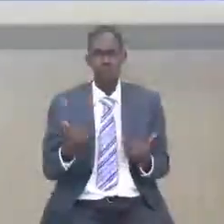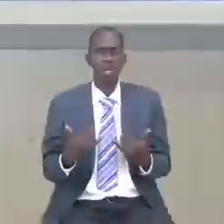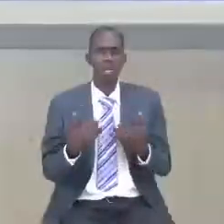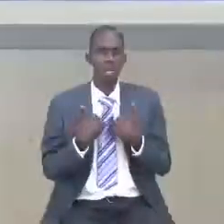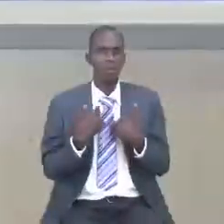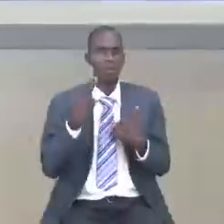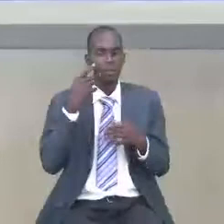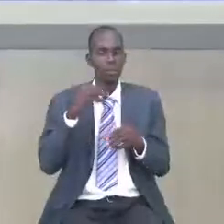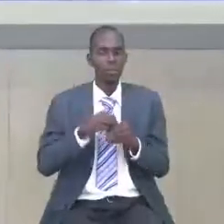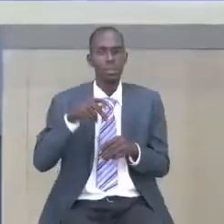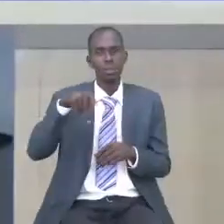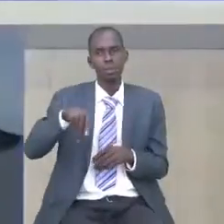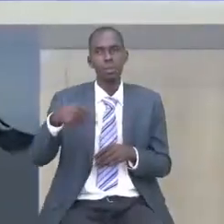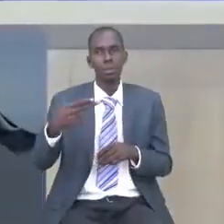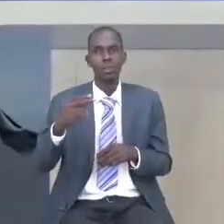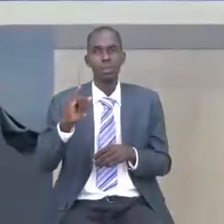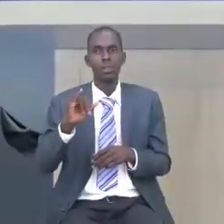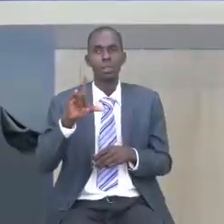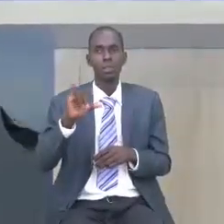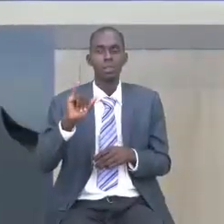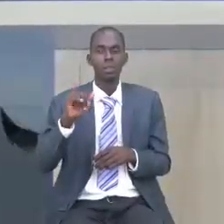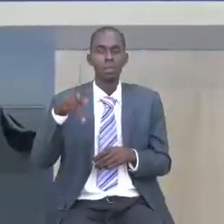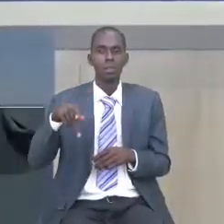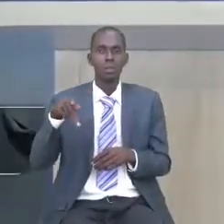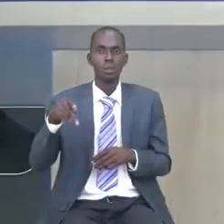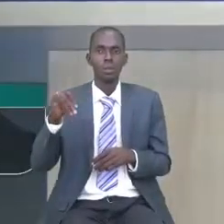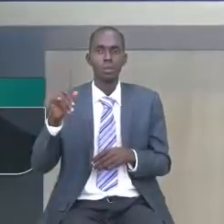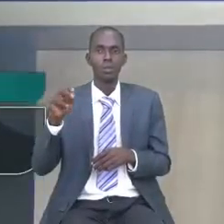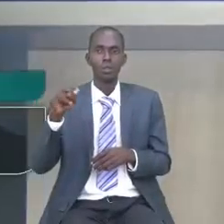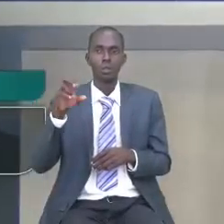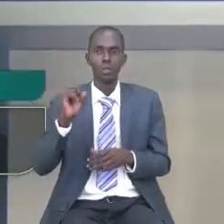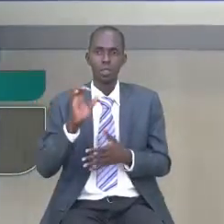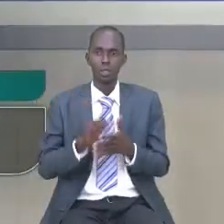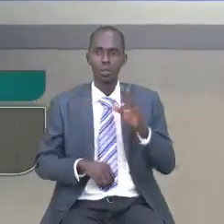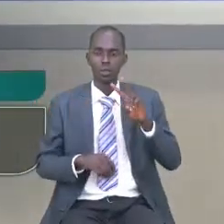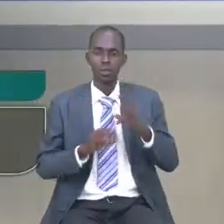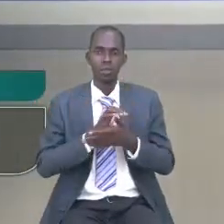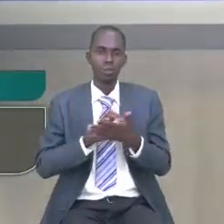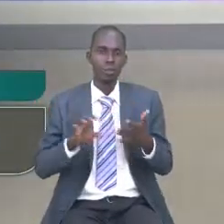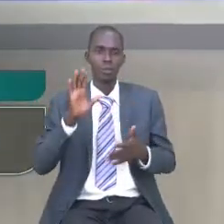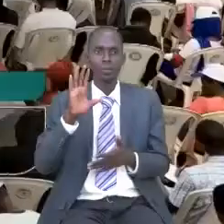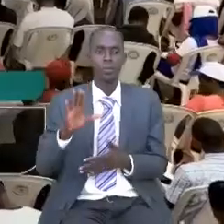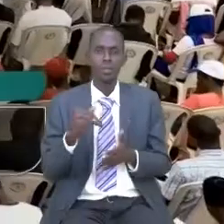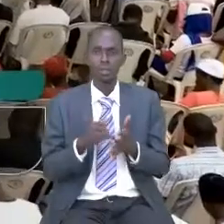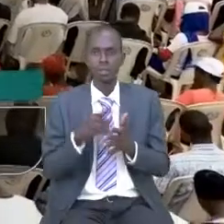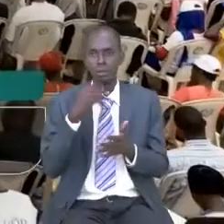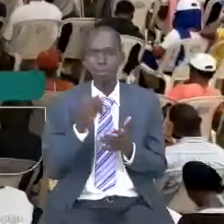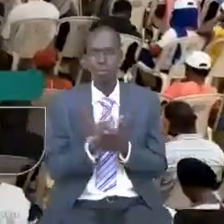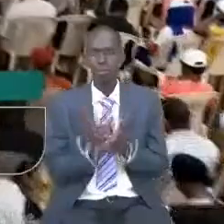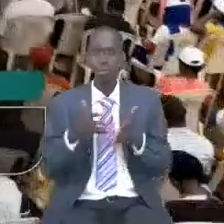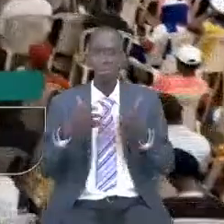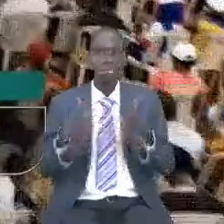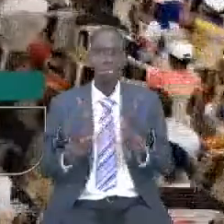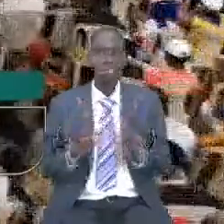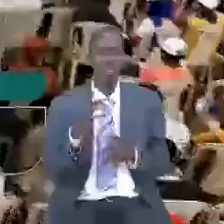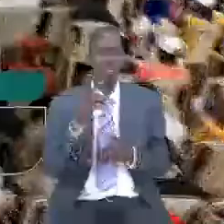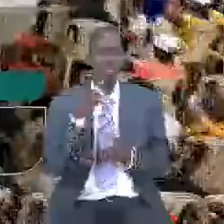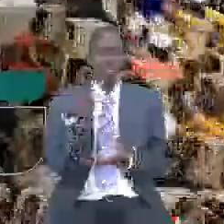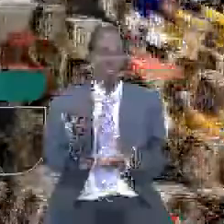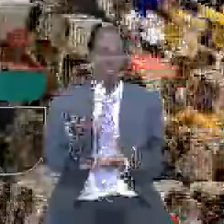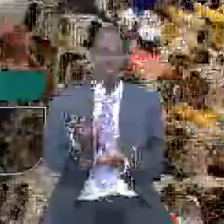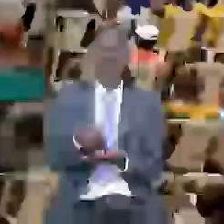chapter 2 verse 5. Philippians chapter 2, reading from verse 5, let